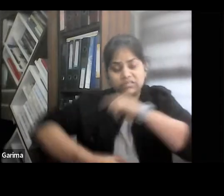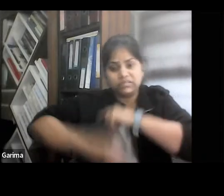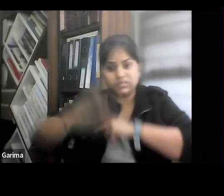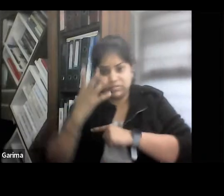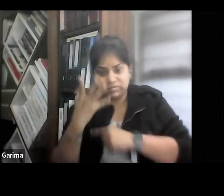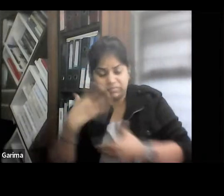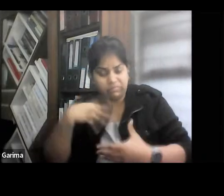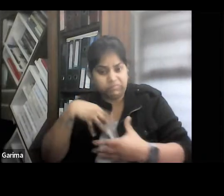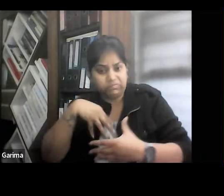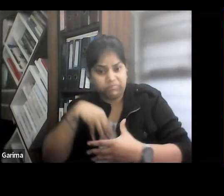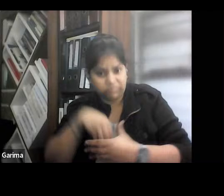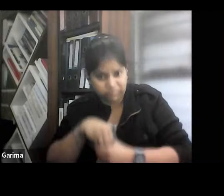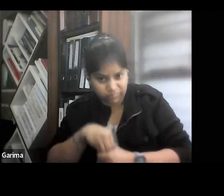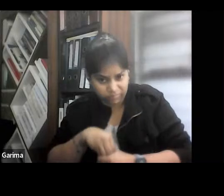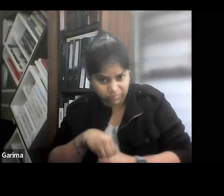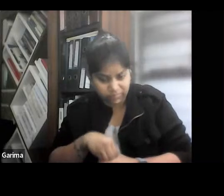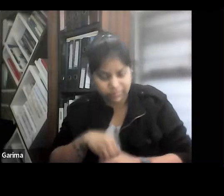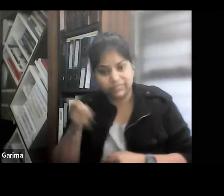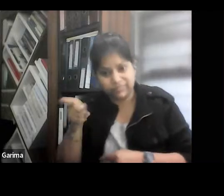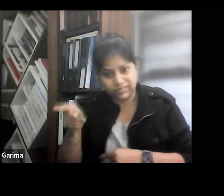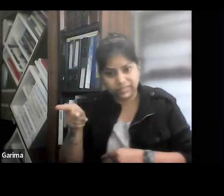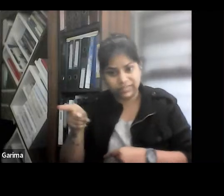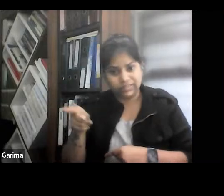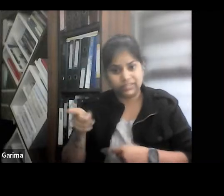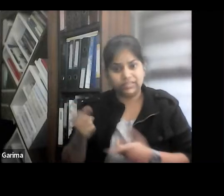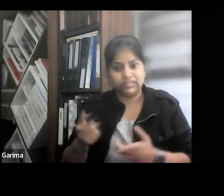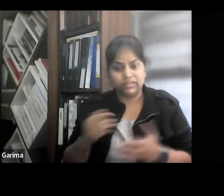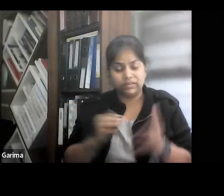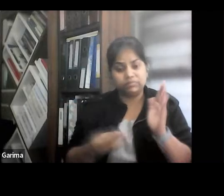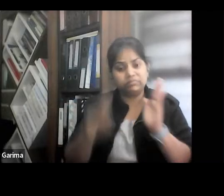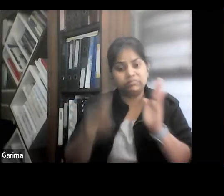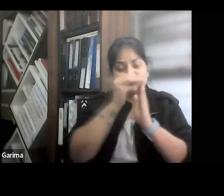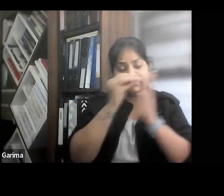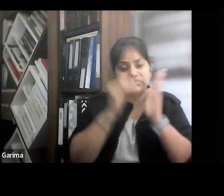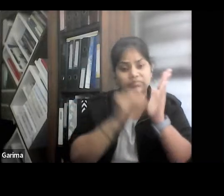projected in the aforementioned theories.